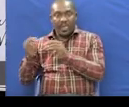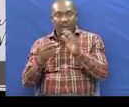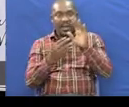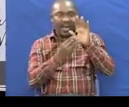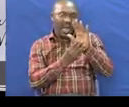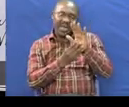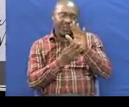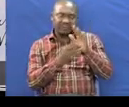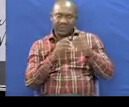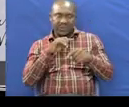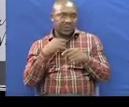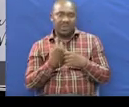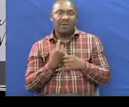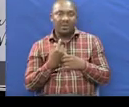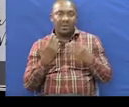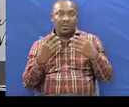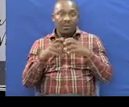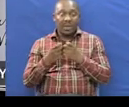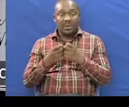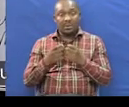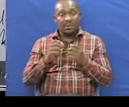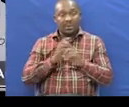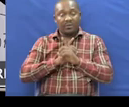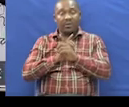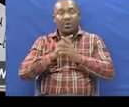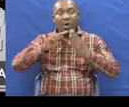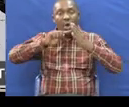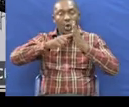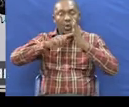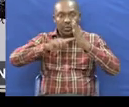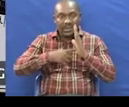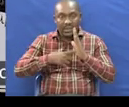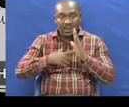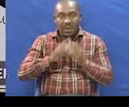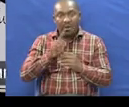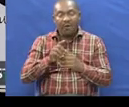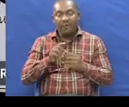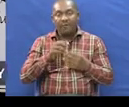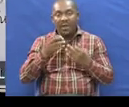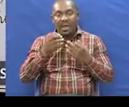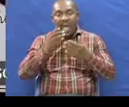electronic configuration. So this is stable configuration. This is stable configuration.